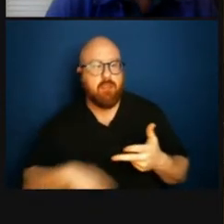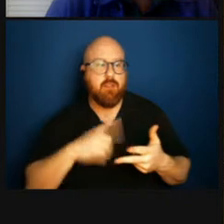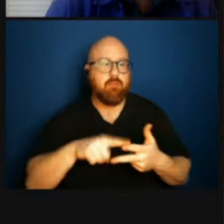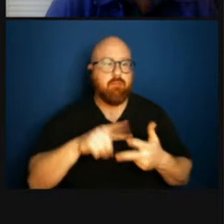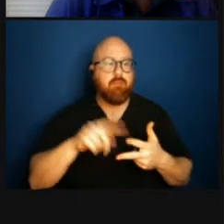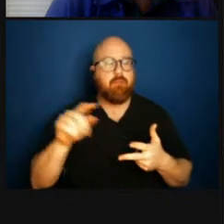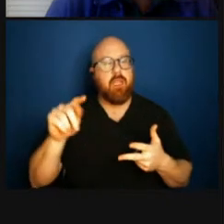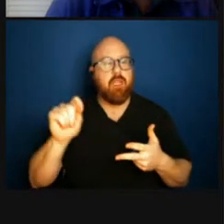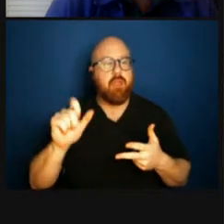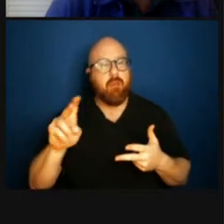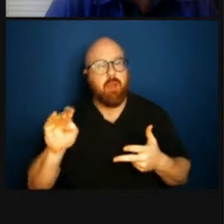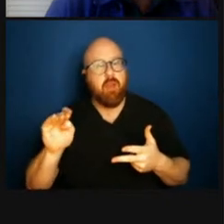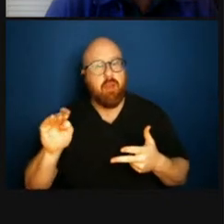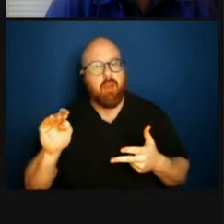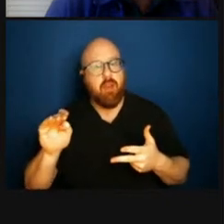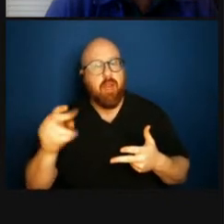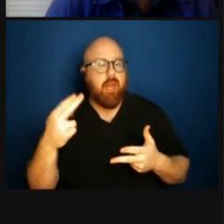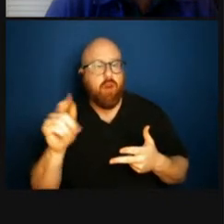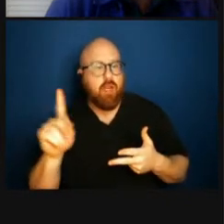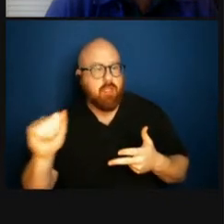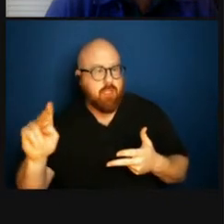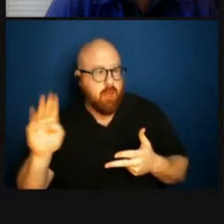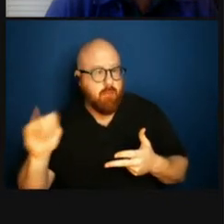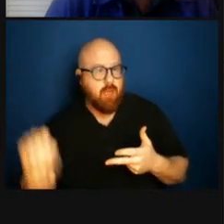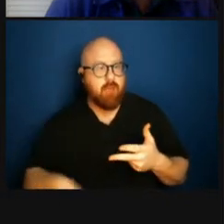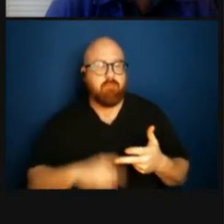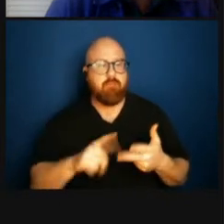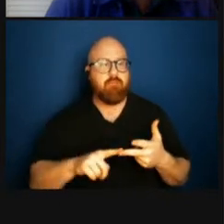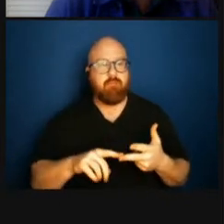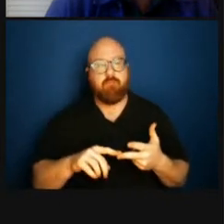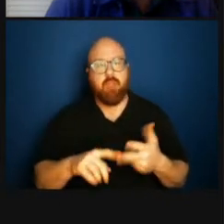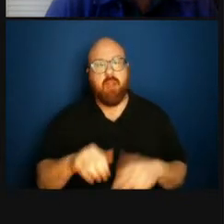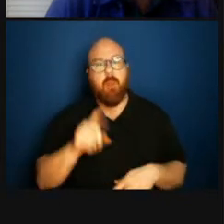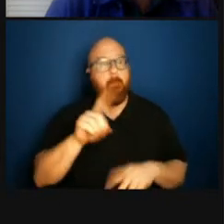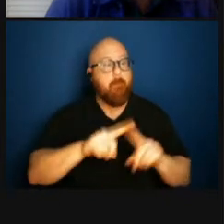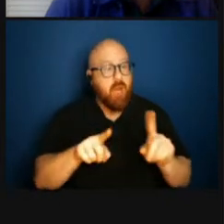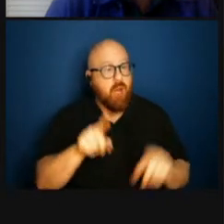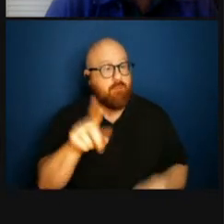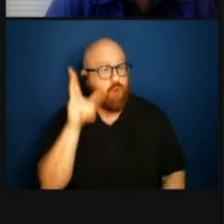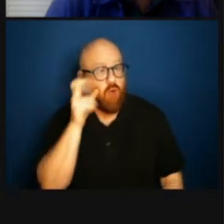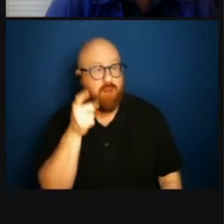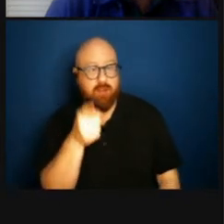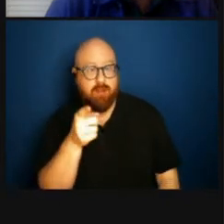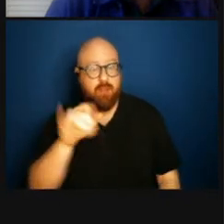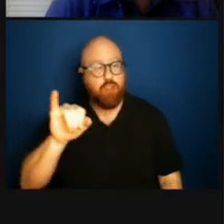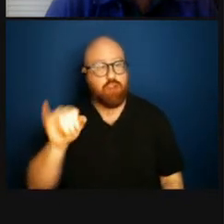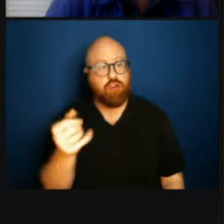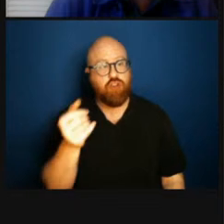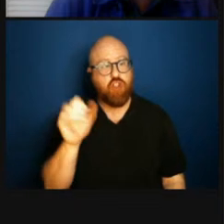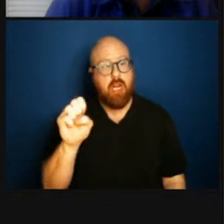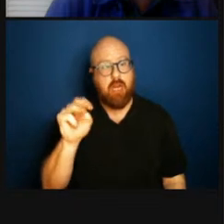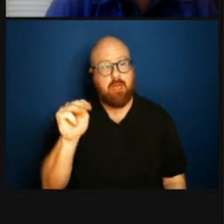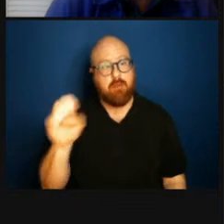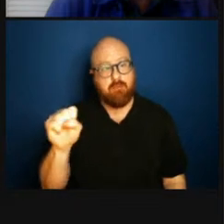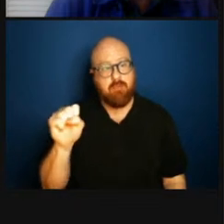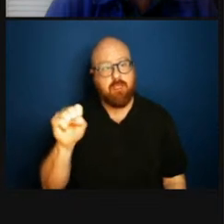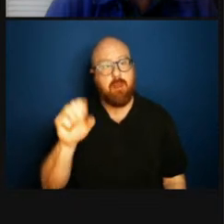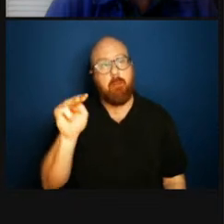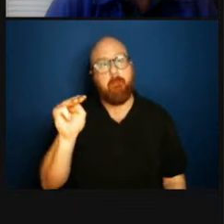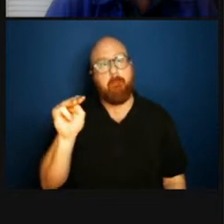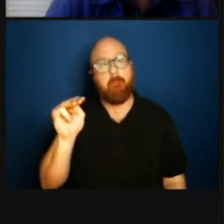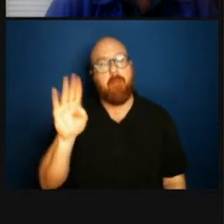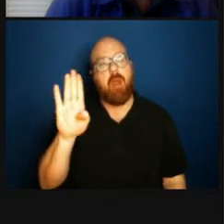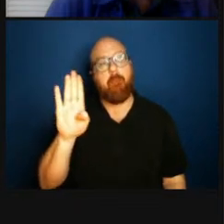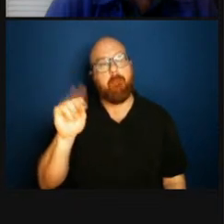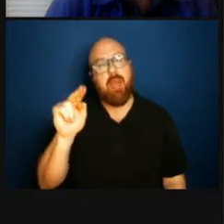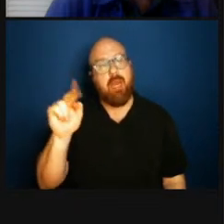Next. But have you heard of James W.C. Pennington, the escaped slave who became the first Black student at